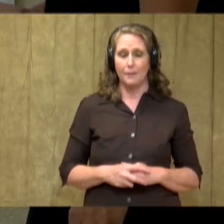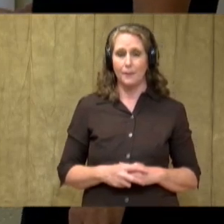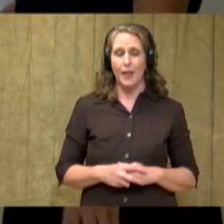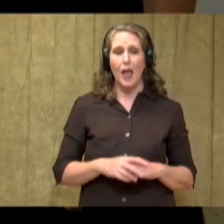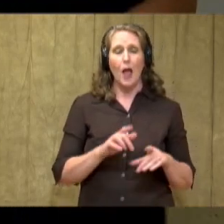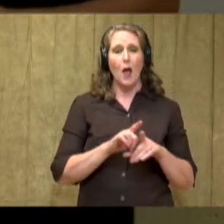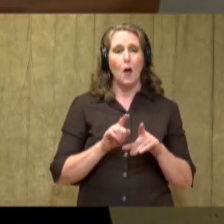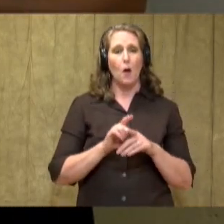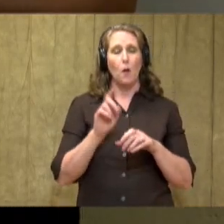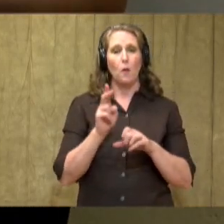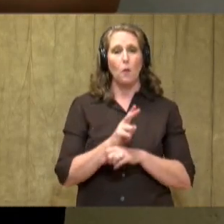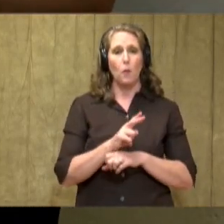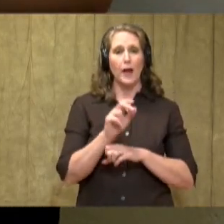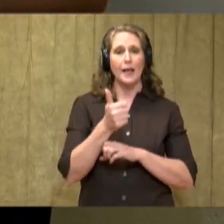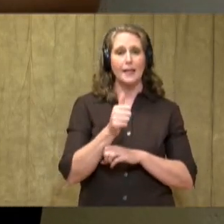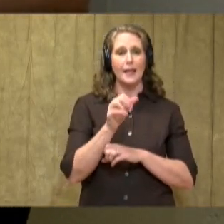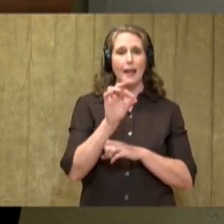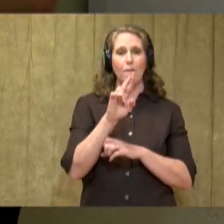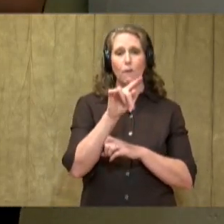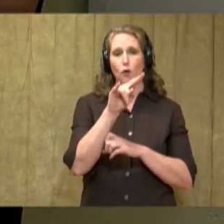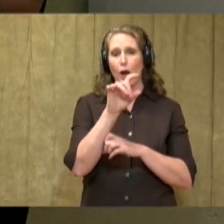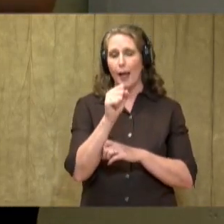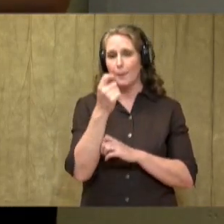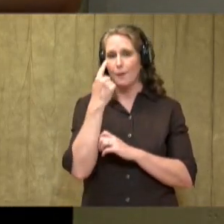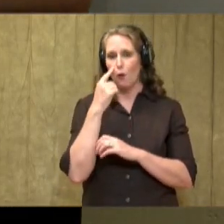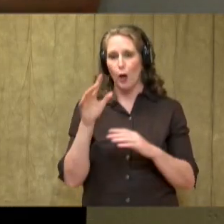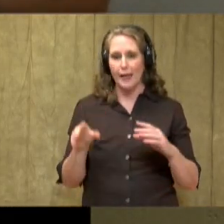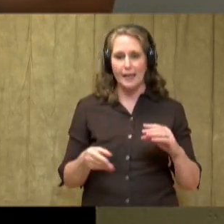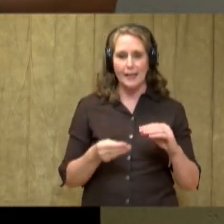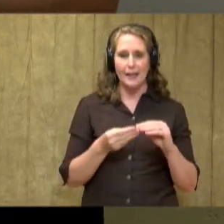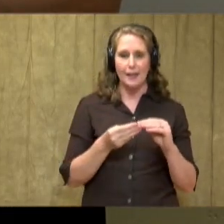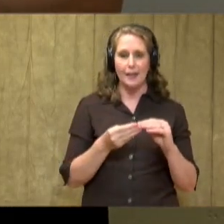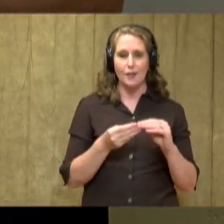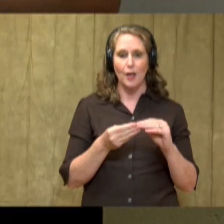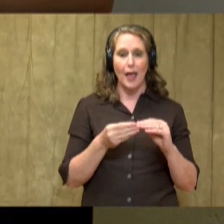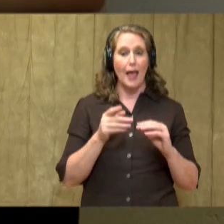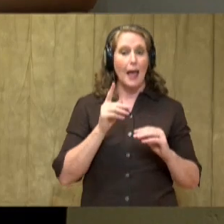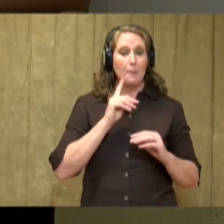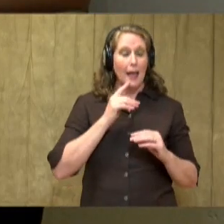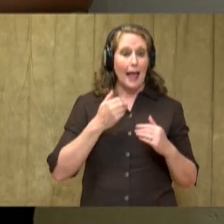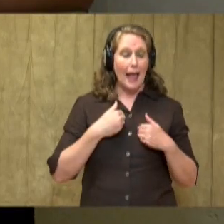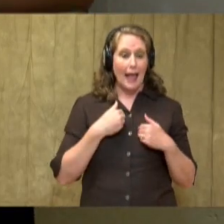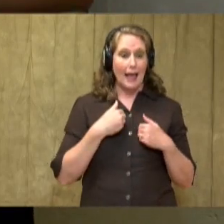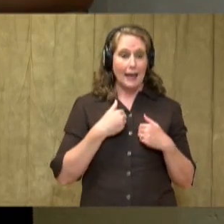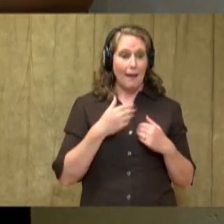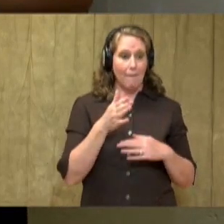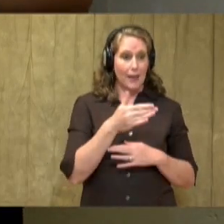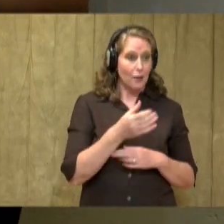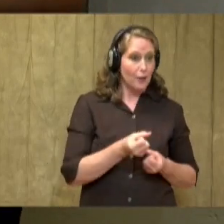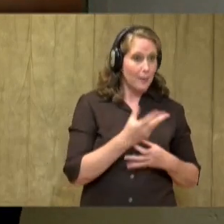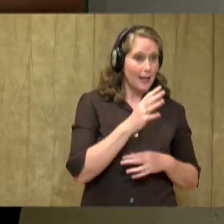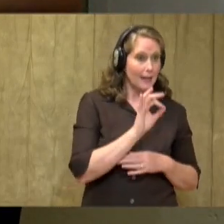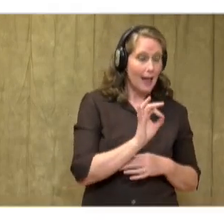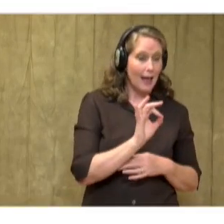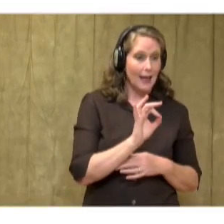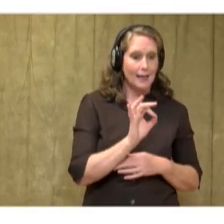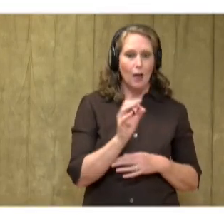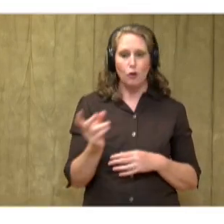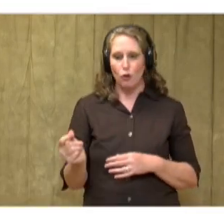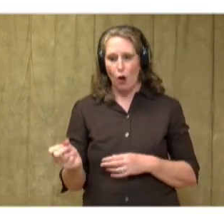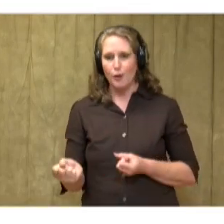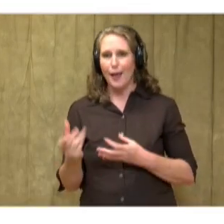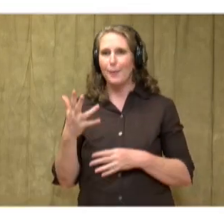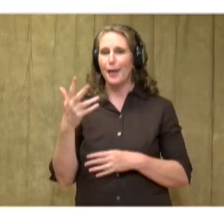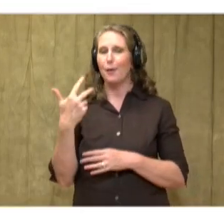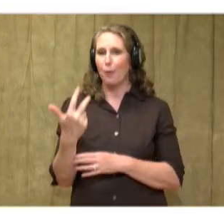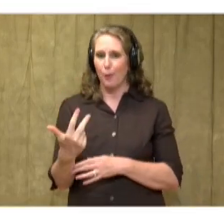We also use 10 frames for addition, okay? Paisley had 9 fish and 3 dogs at her